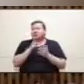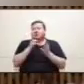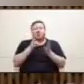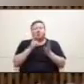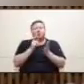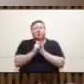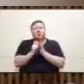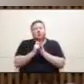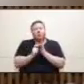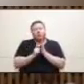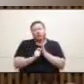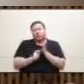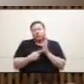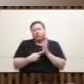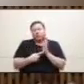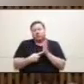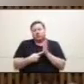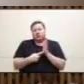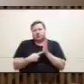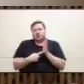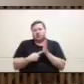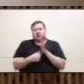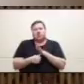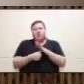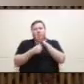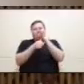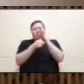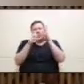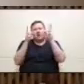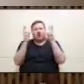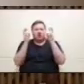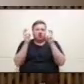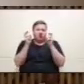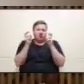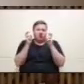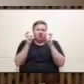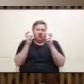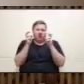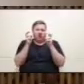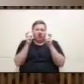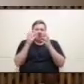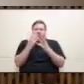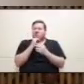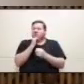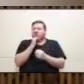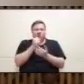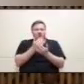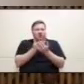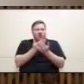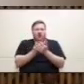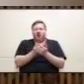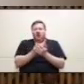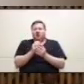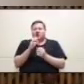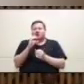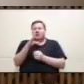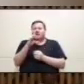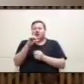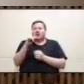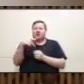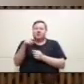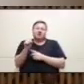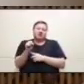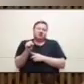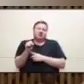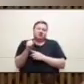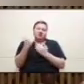that the main issue with non-capacity has to deal with cats. So